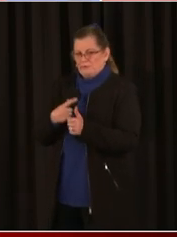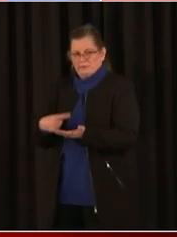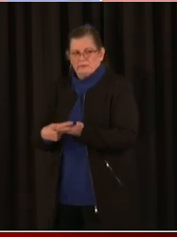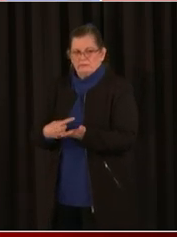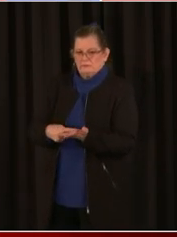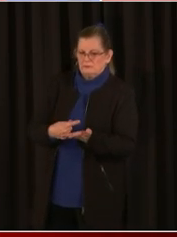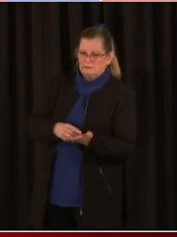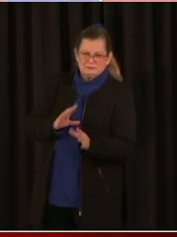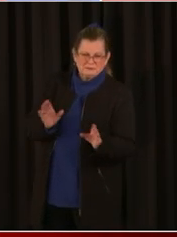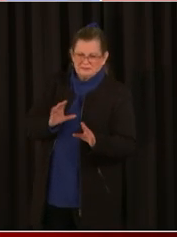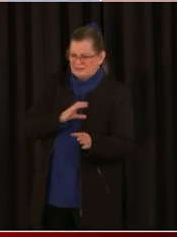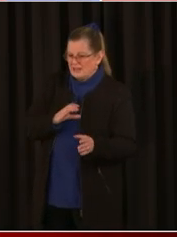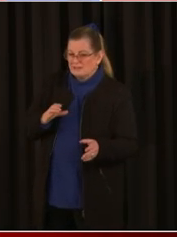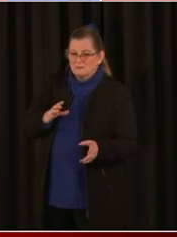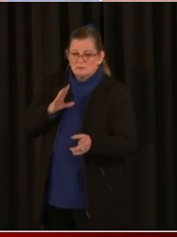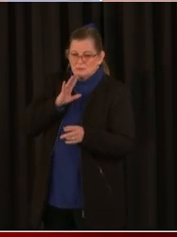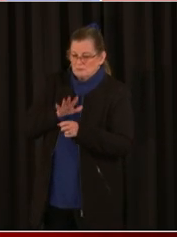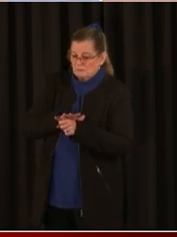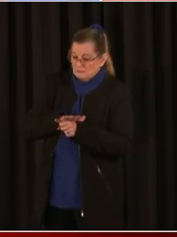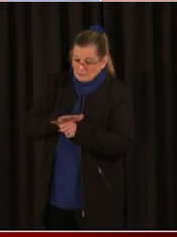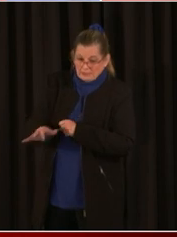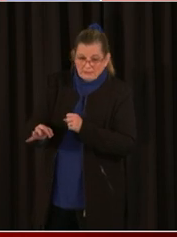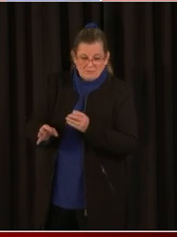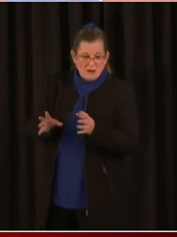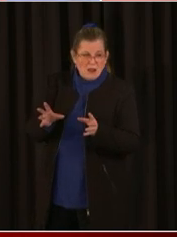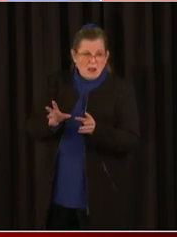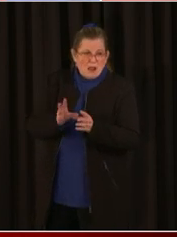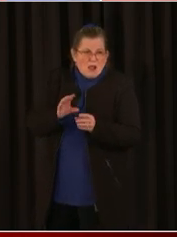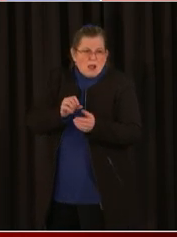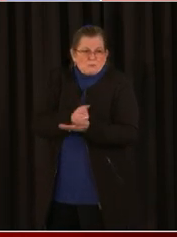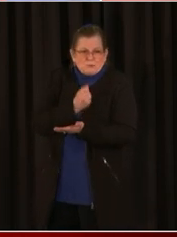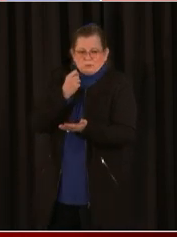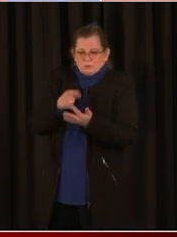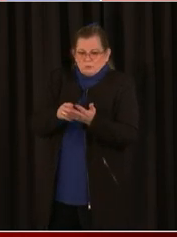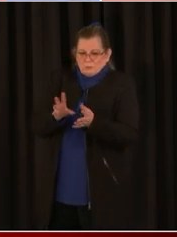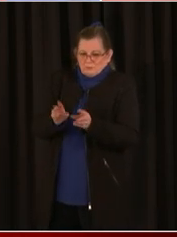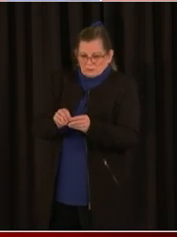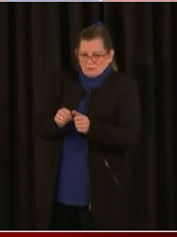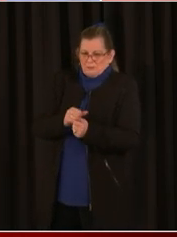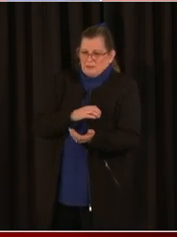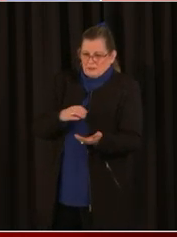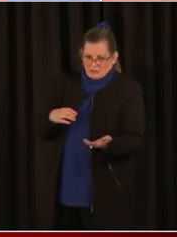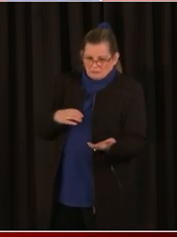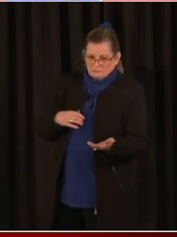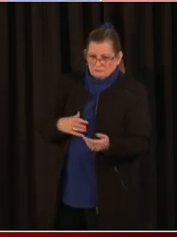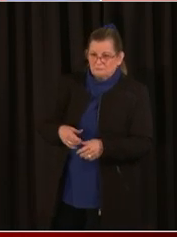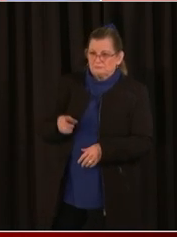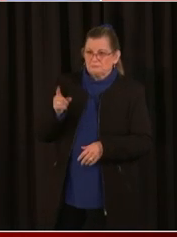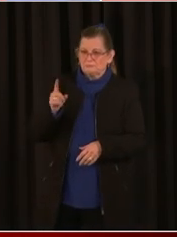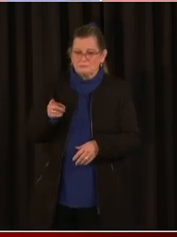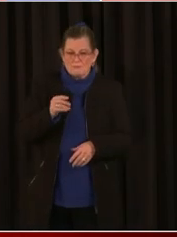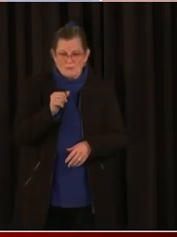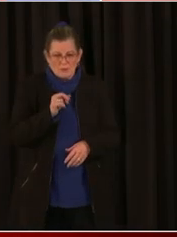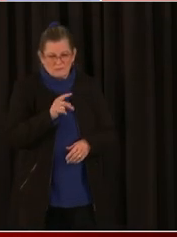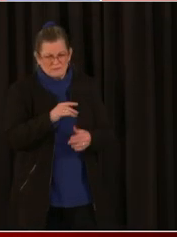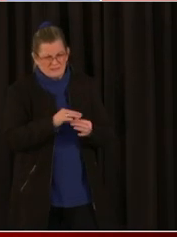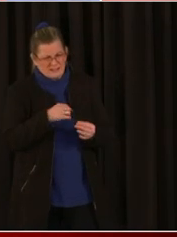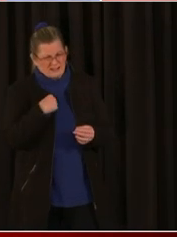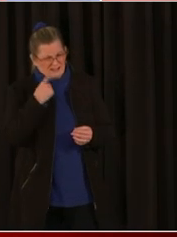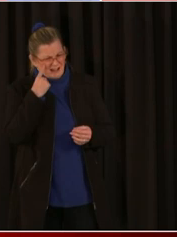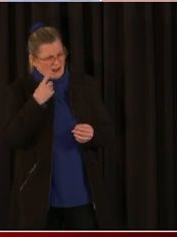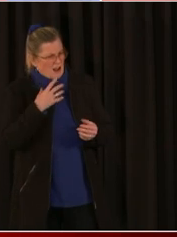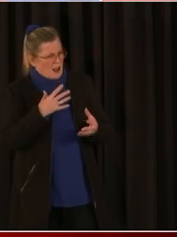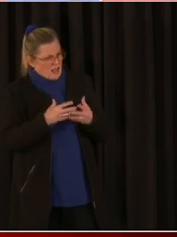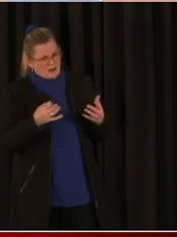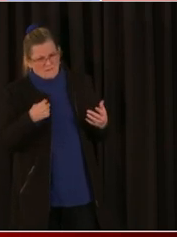ample opportunity to ask Dr. Nesbitt questions. Can I ask about second doses? One, I'm hearing anecdotally, like I think a lot of